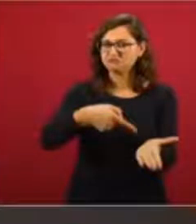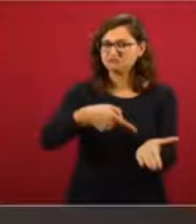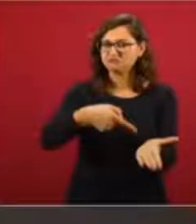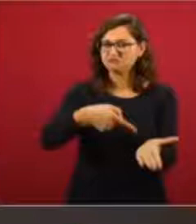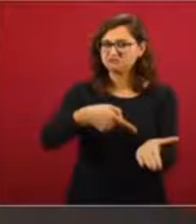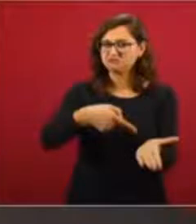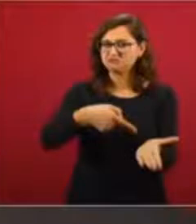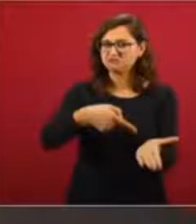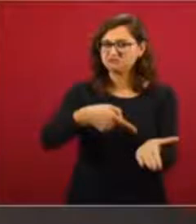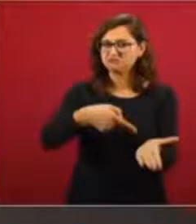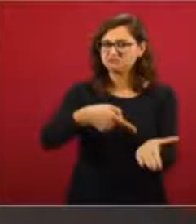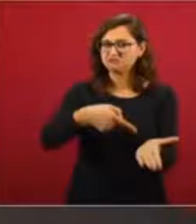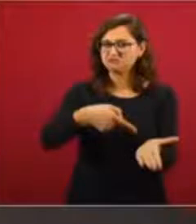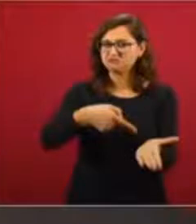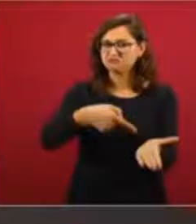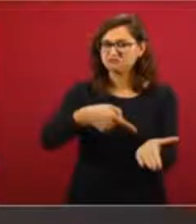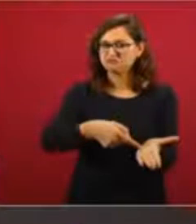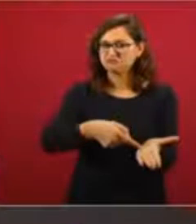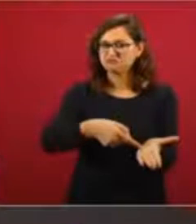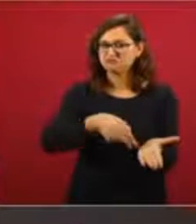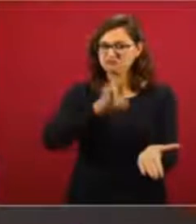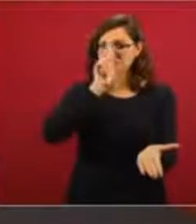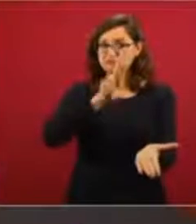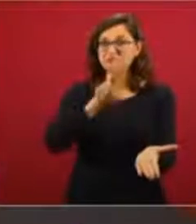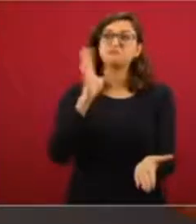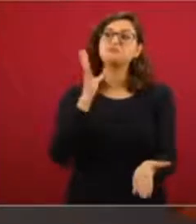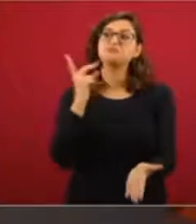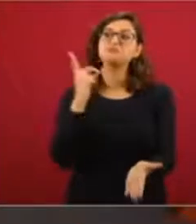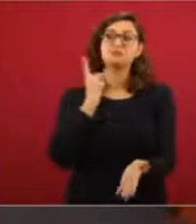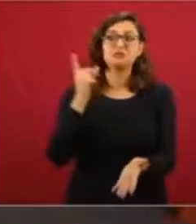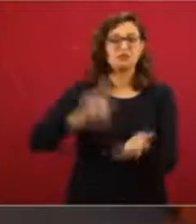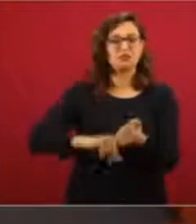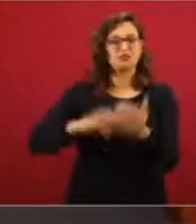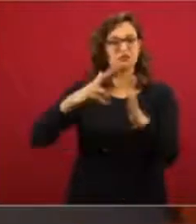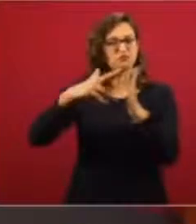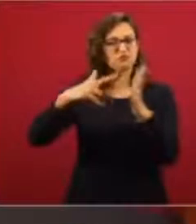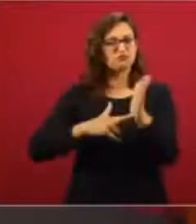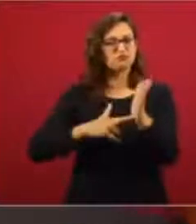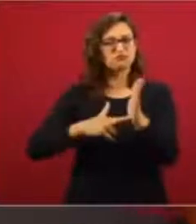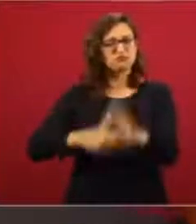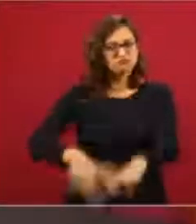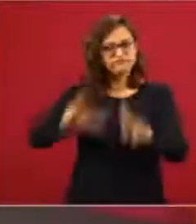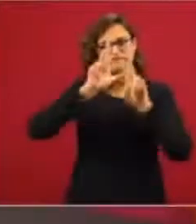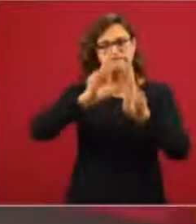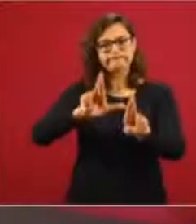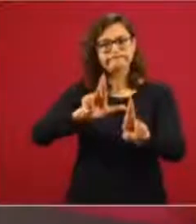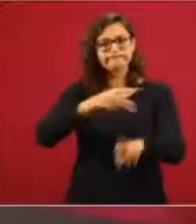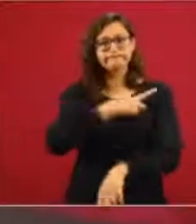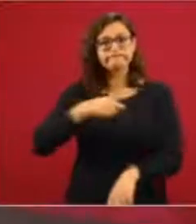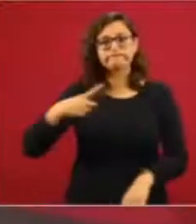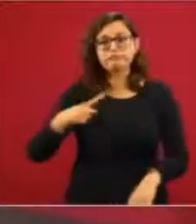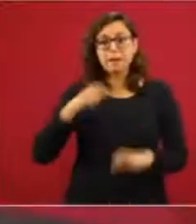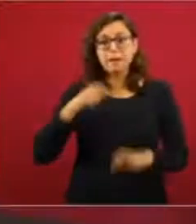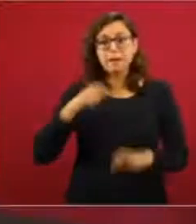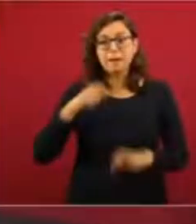the rules or regulations. Es como pasó hace un